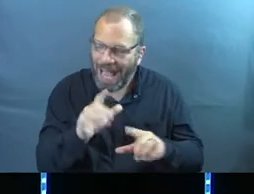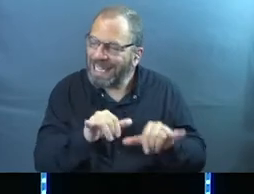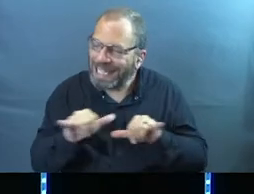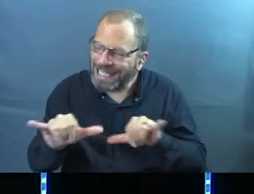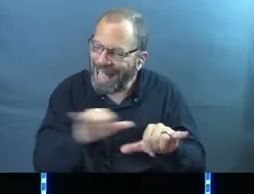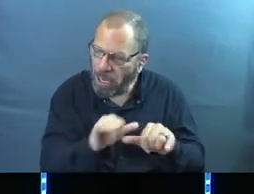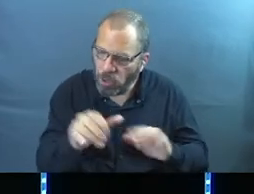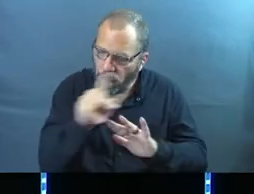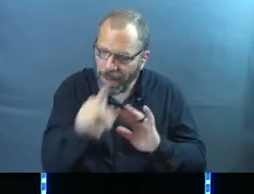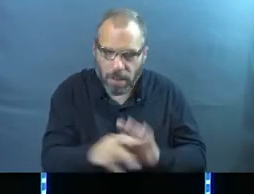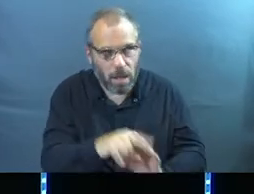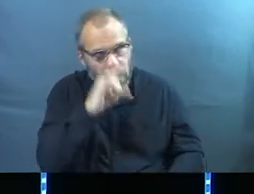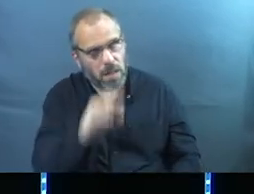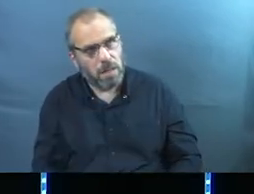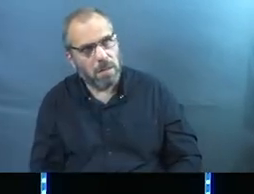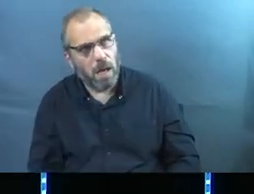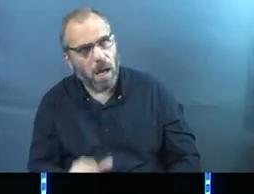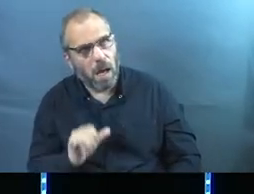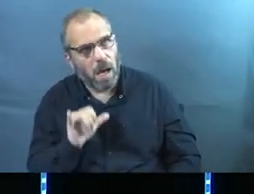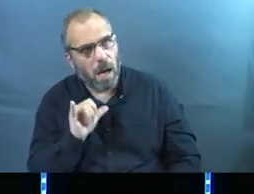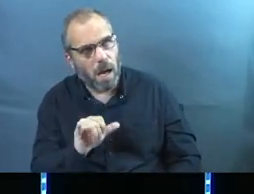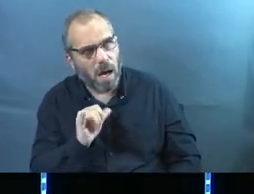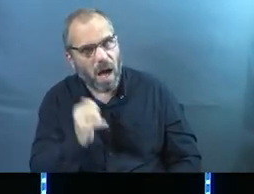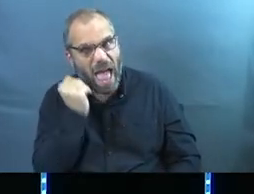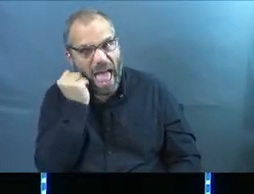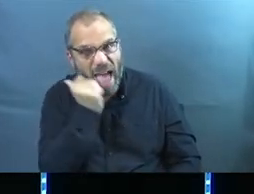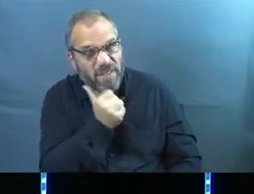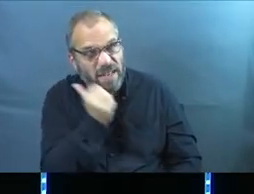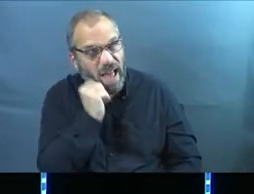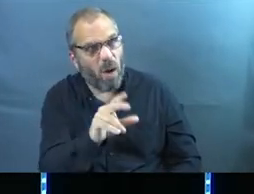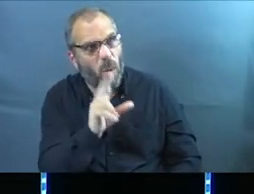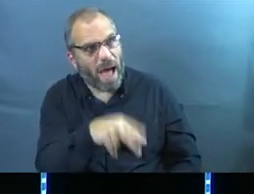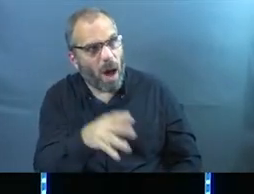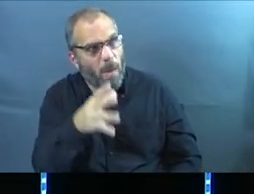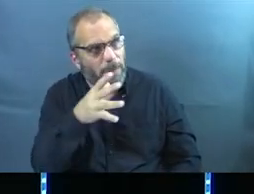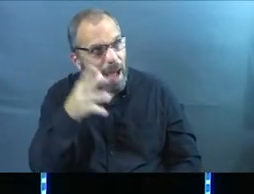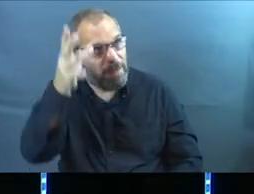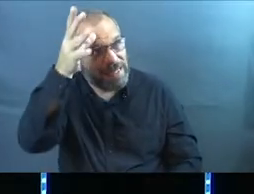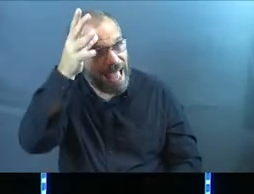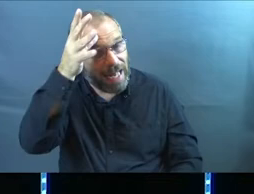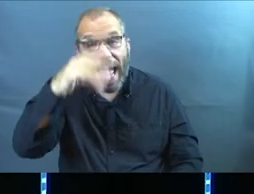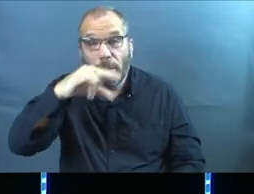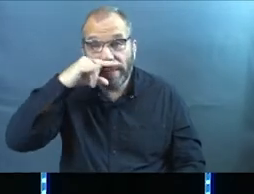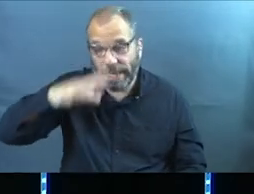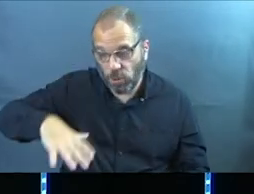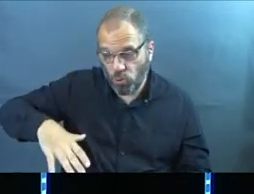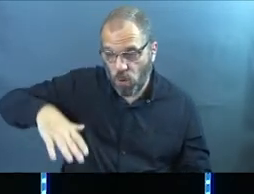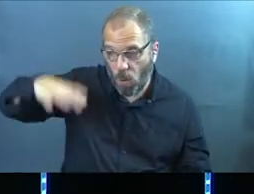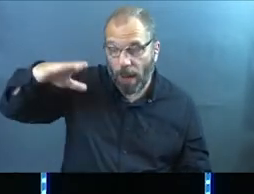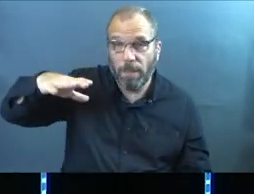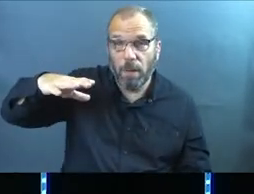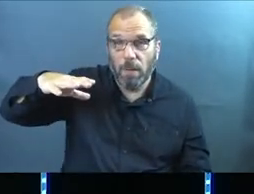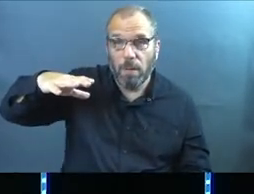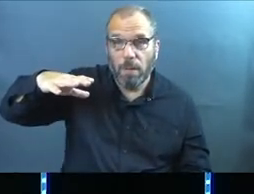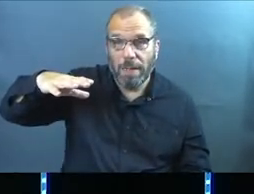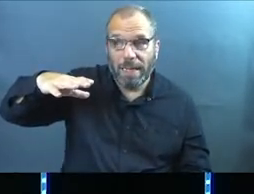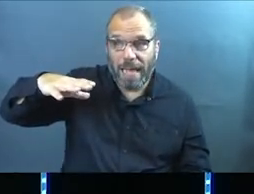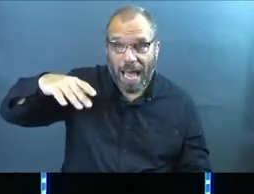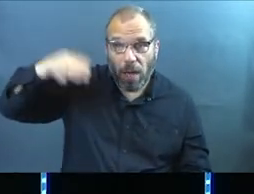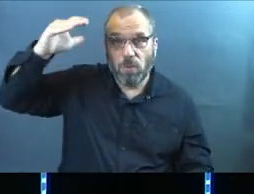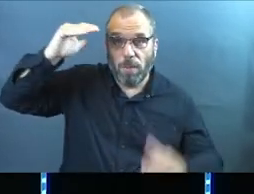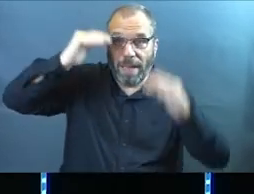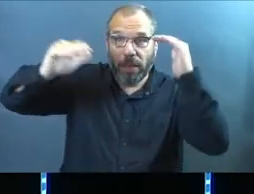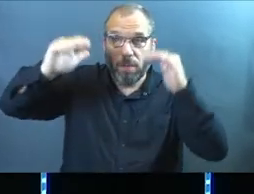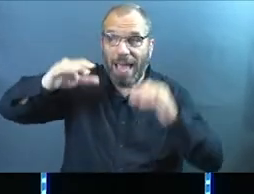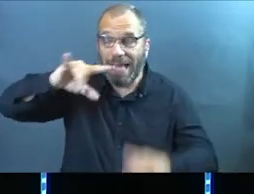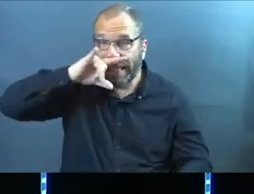standard. And then the kids see that practice over and over and over again. And when they become older and they hit a crisis, what are they